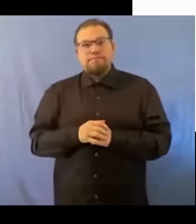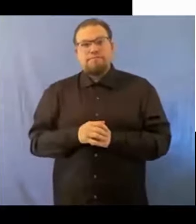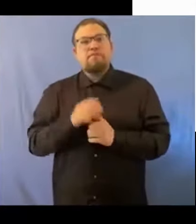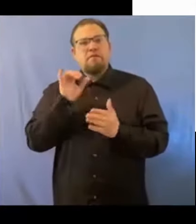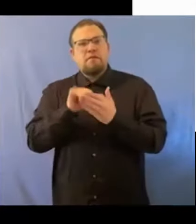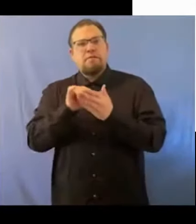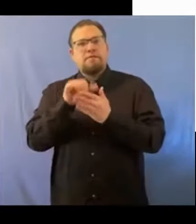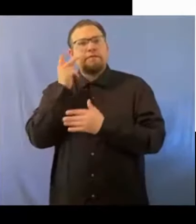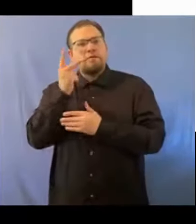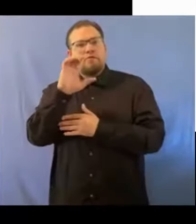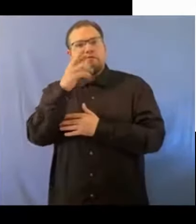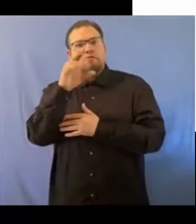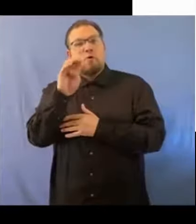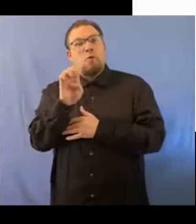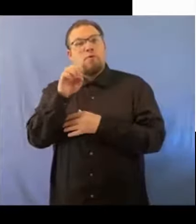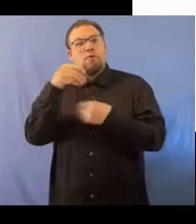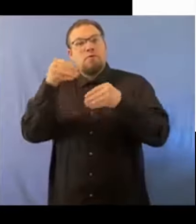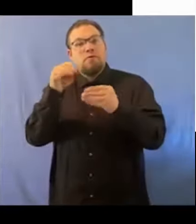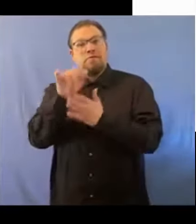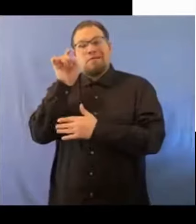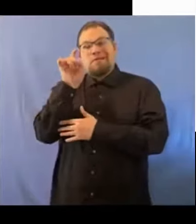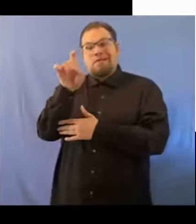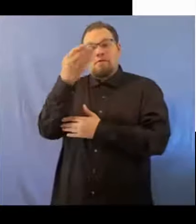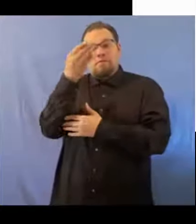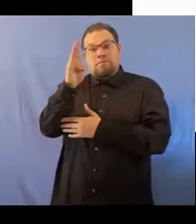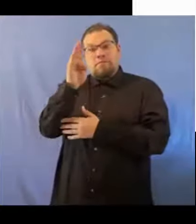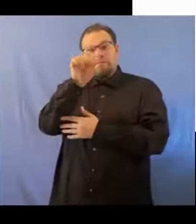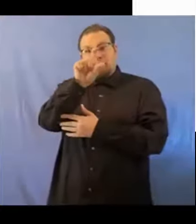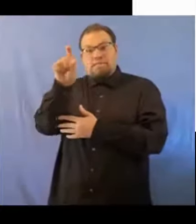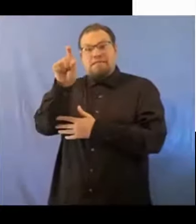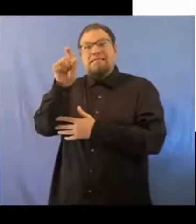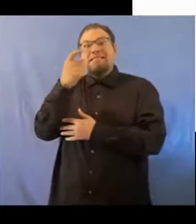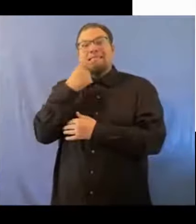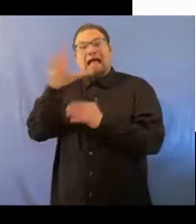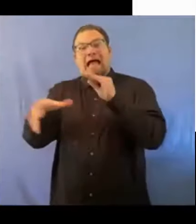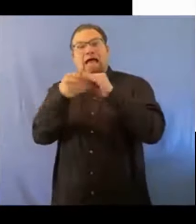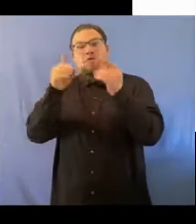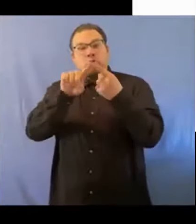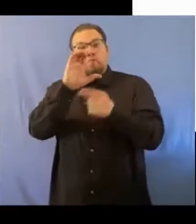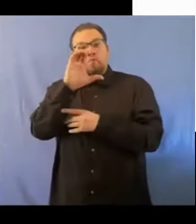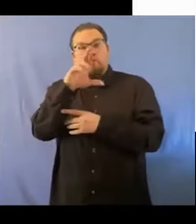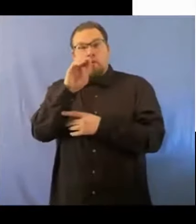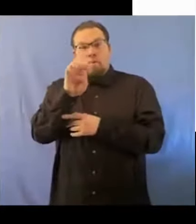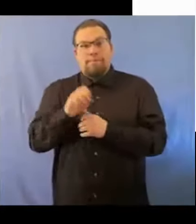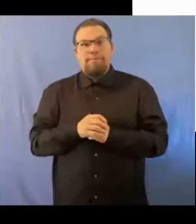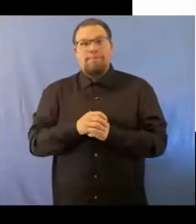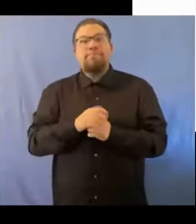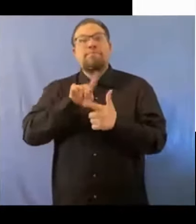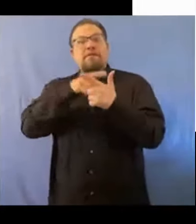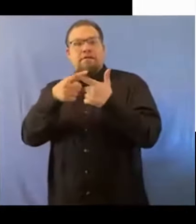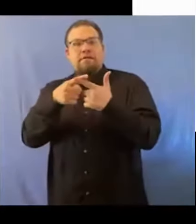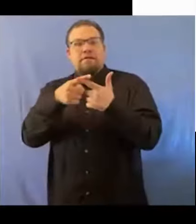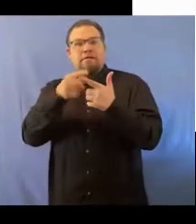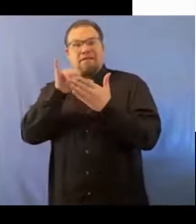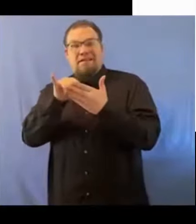This will take you to the Chrome Web Store, where you will click the blue box which says Add to Chrome, and then